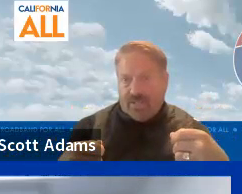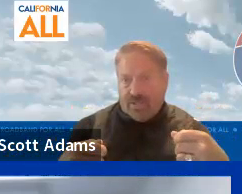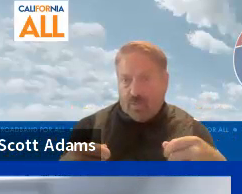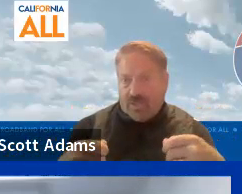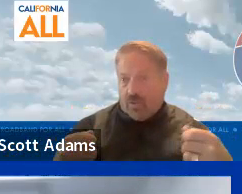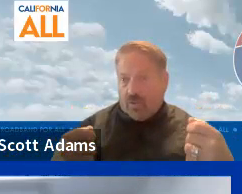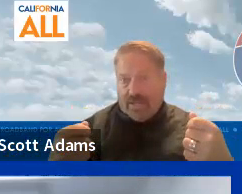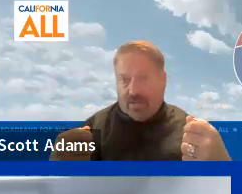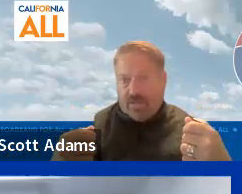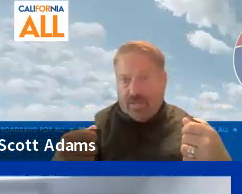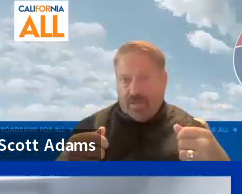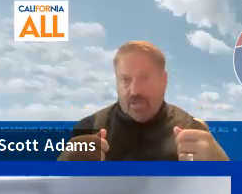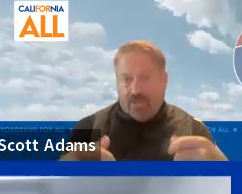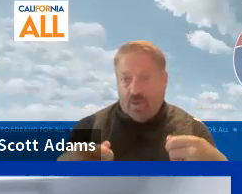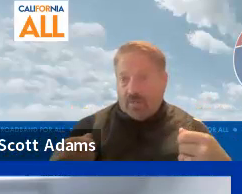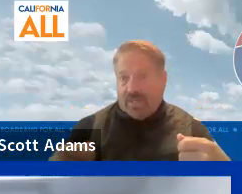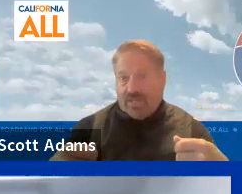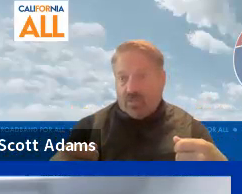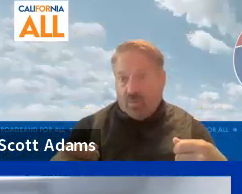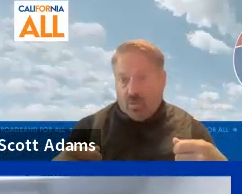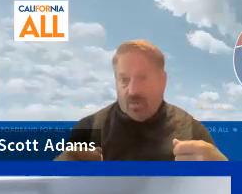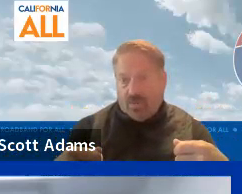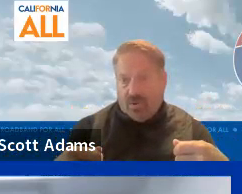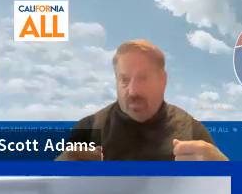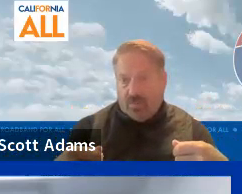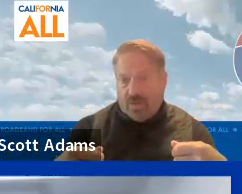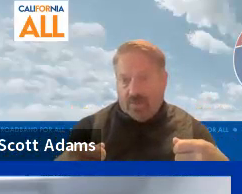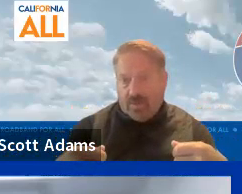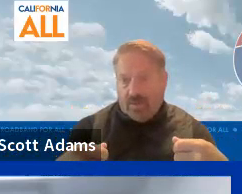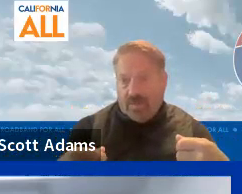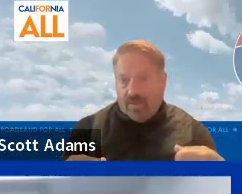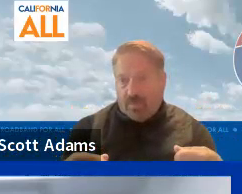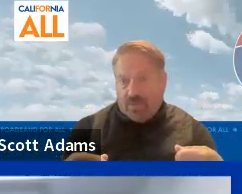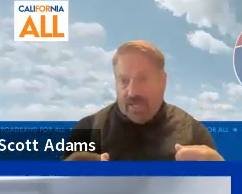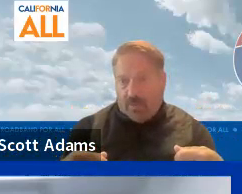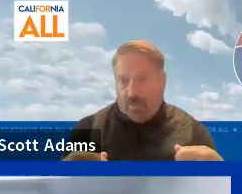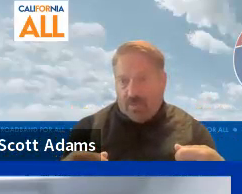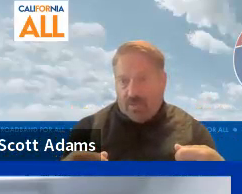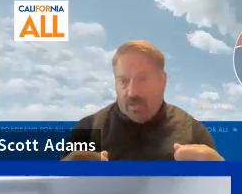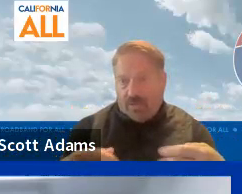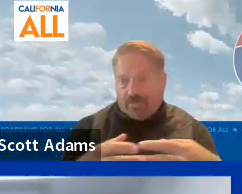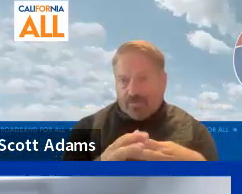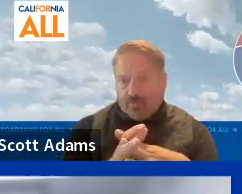that entities would include, like the recommendation report from the boot camp.